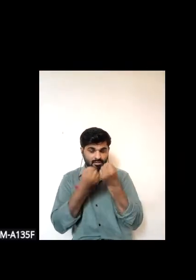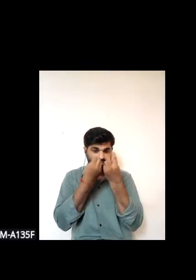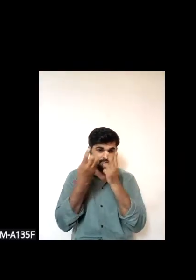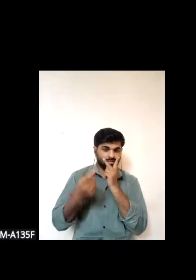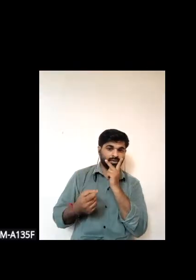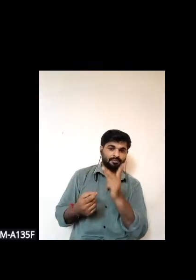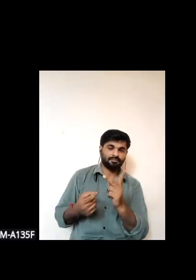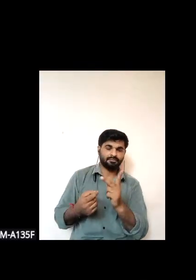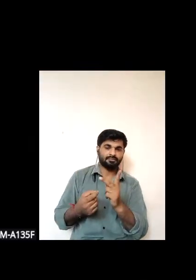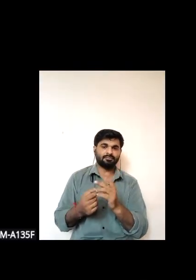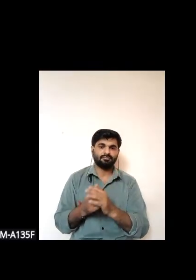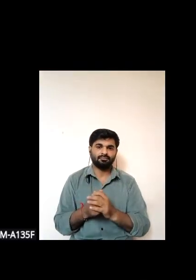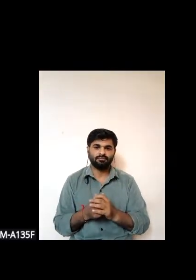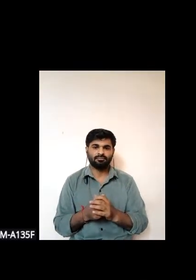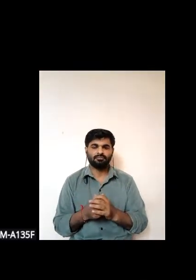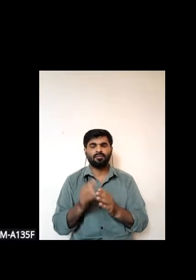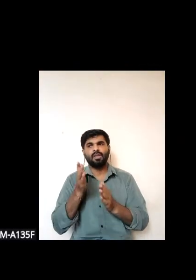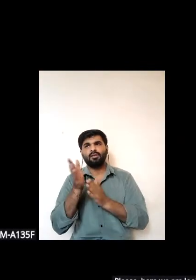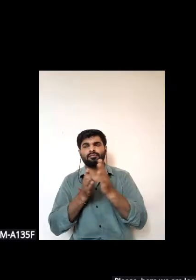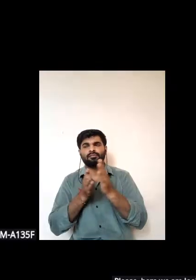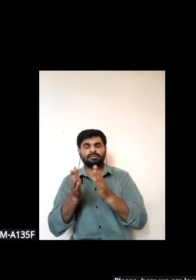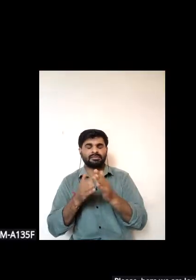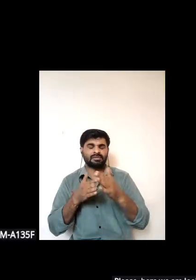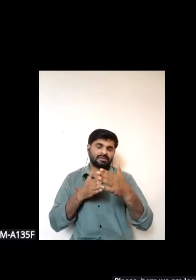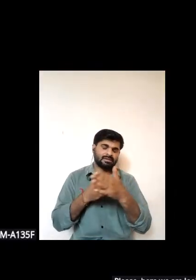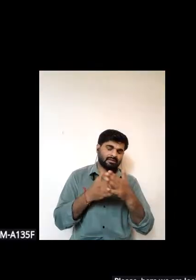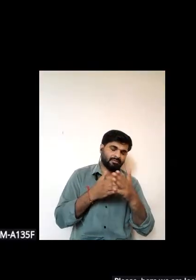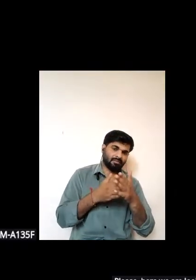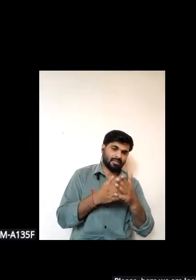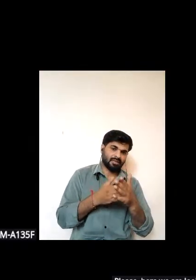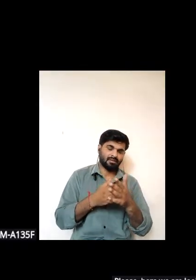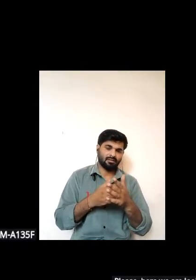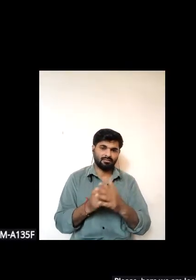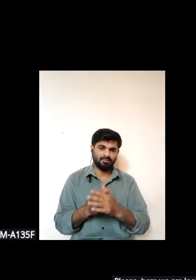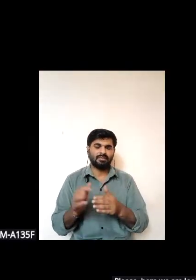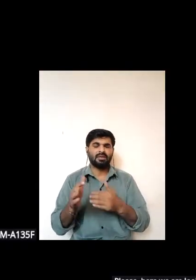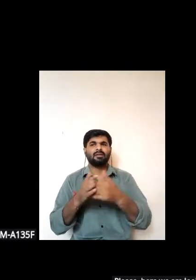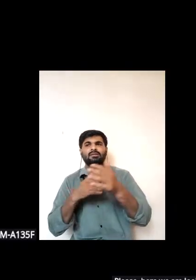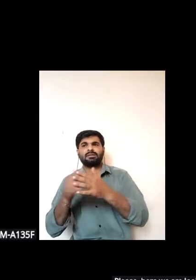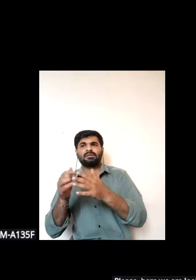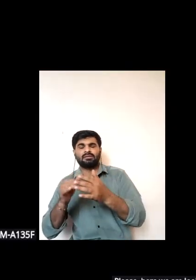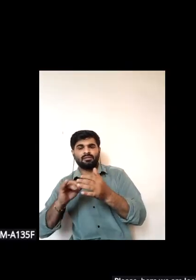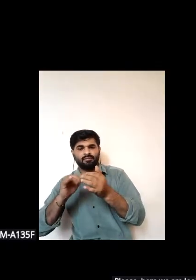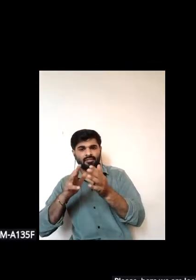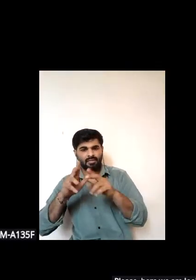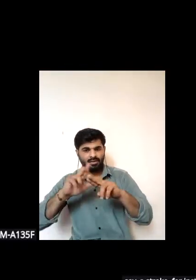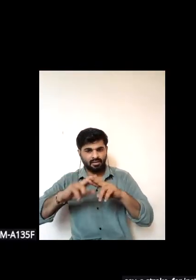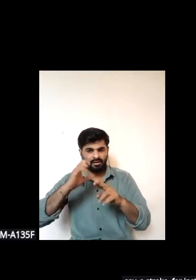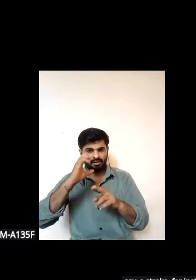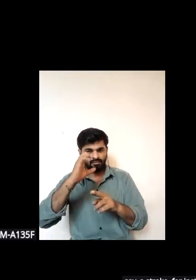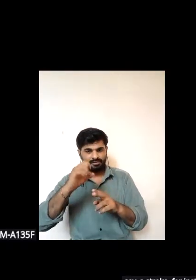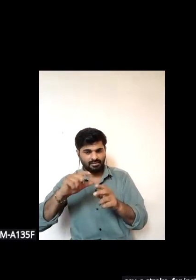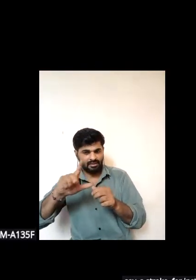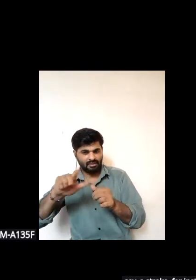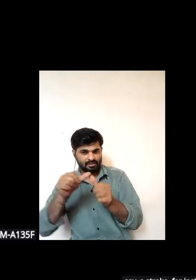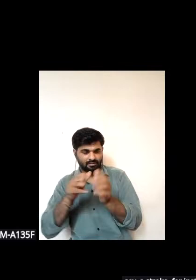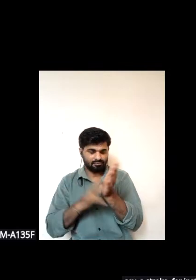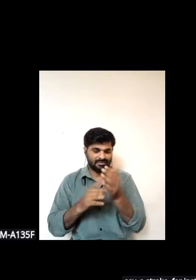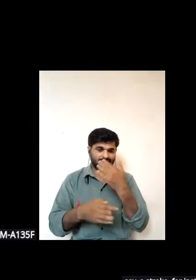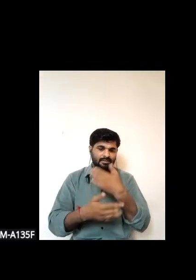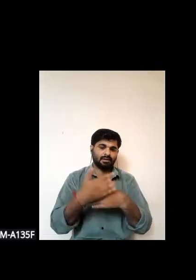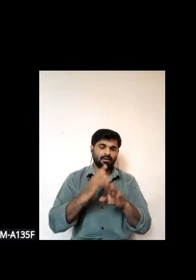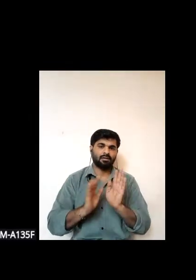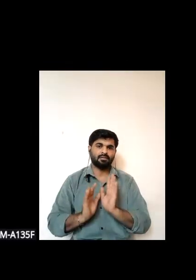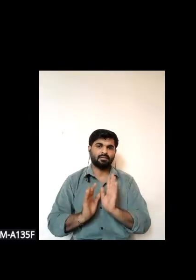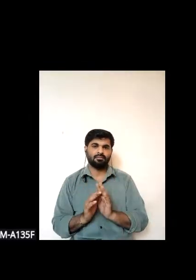and, if you have, say, stroke, for instance, or you have epilepsy, for instance, if you think you have a disability, if you think